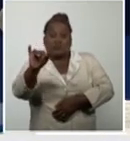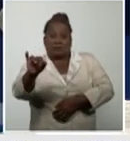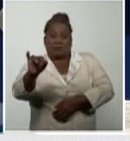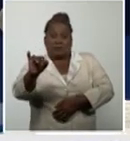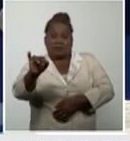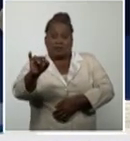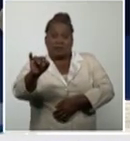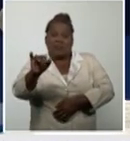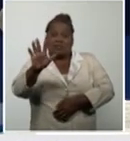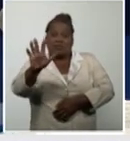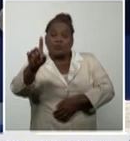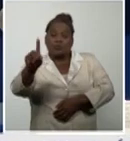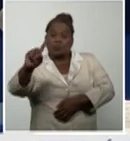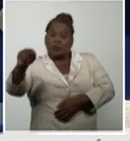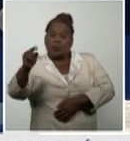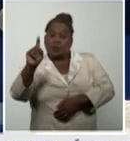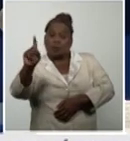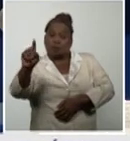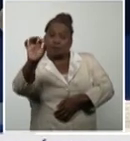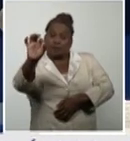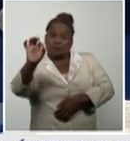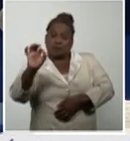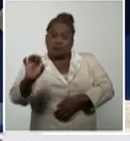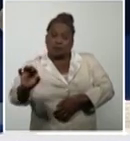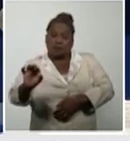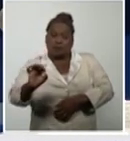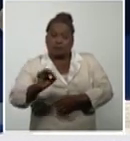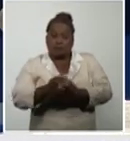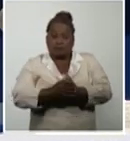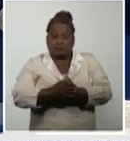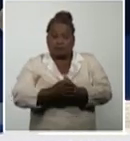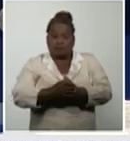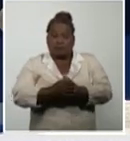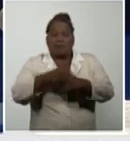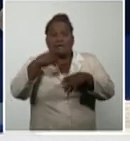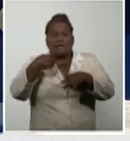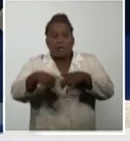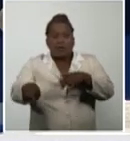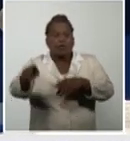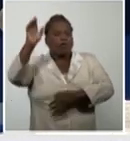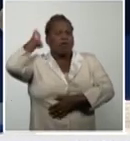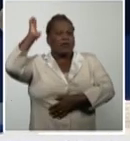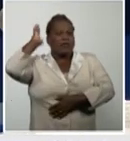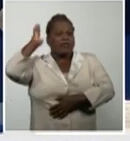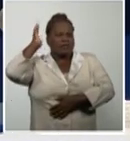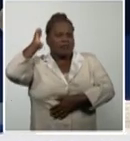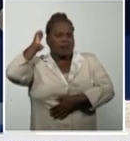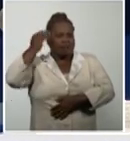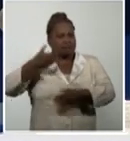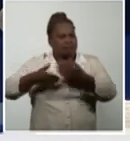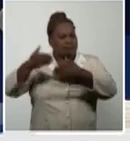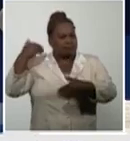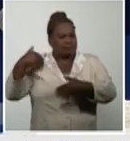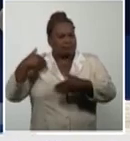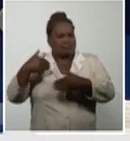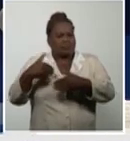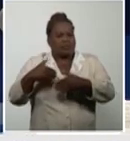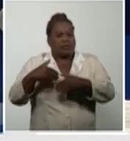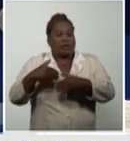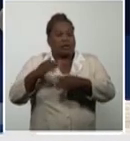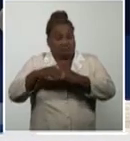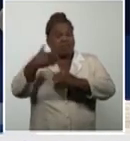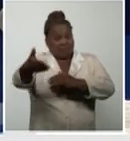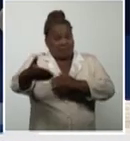945. 6 cases of yesterday were male,